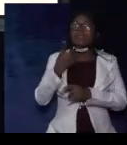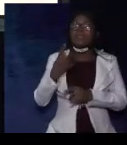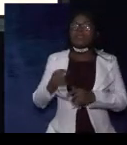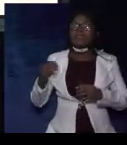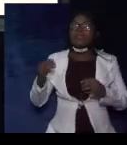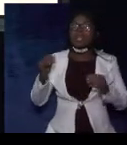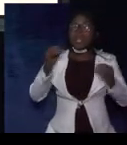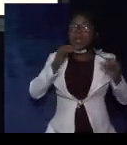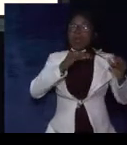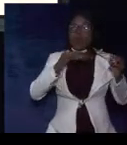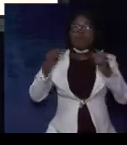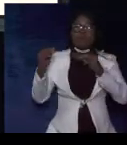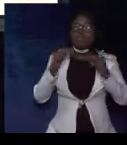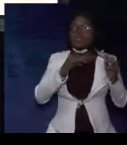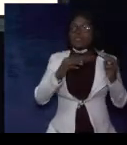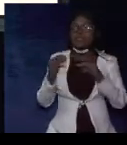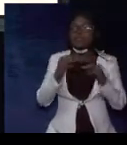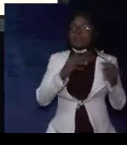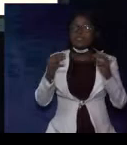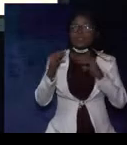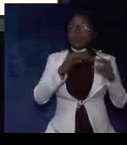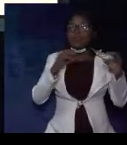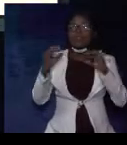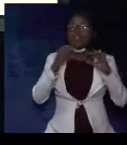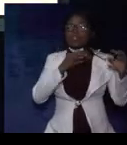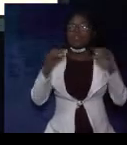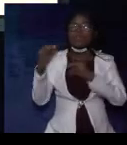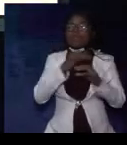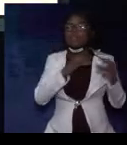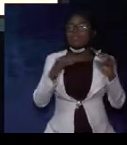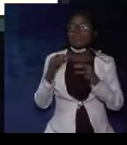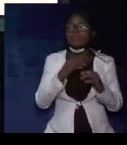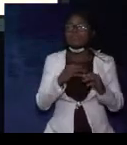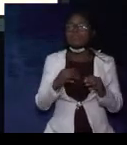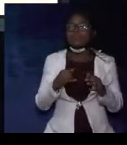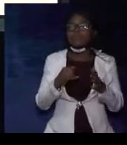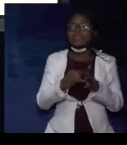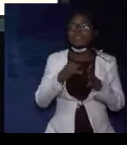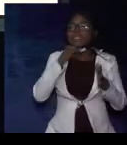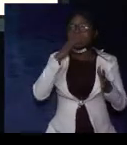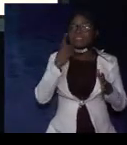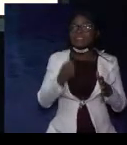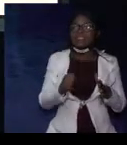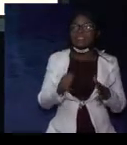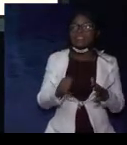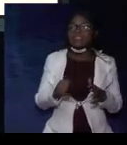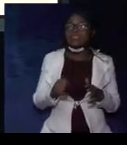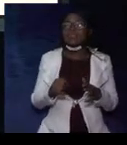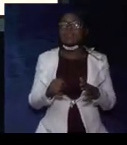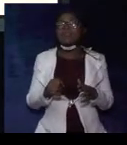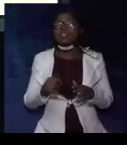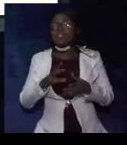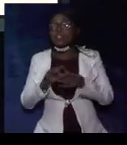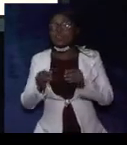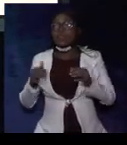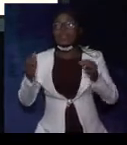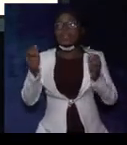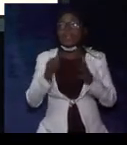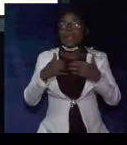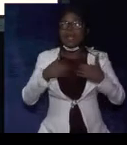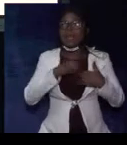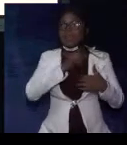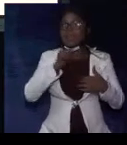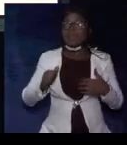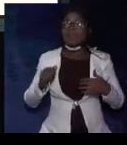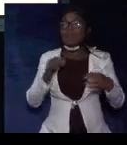The conflict. Every story has a conflict to solve. It is the challenge the main characters